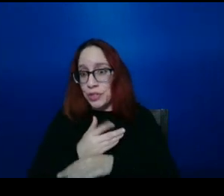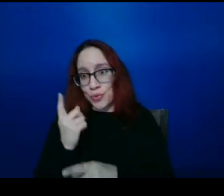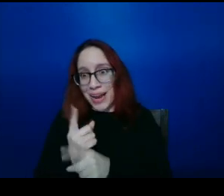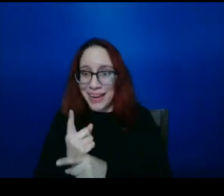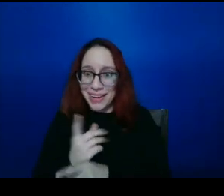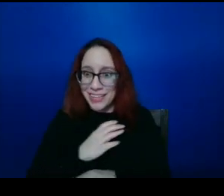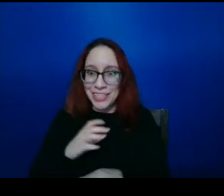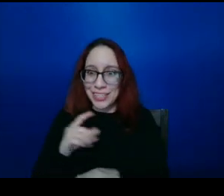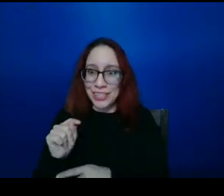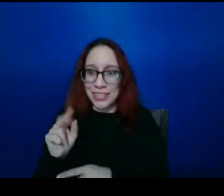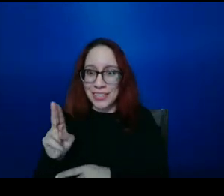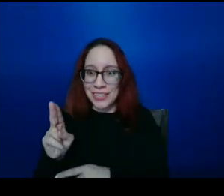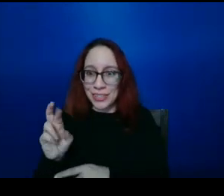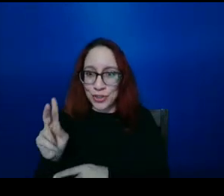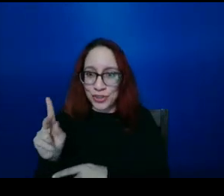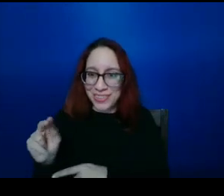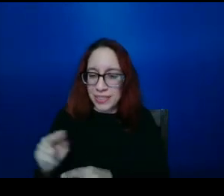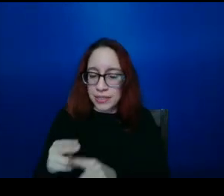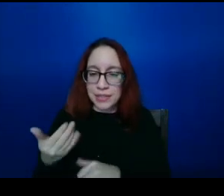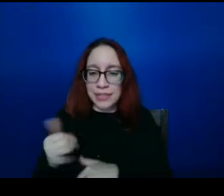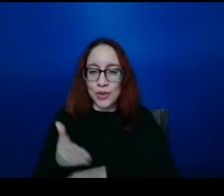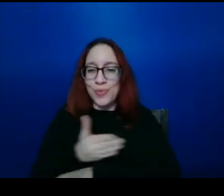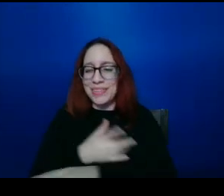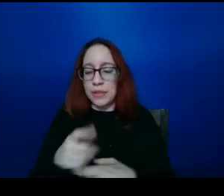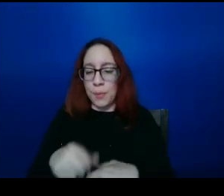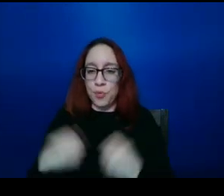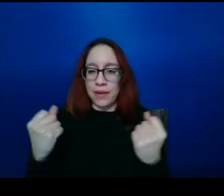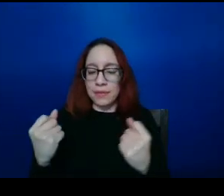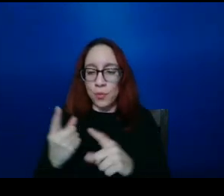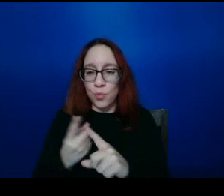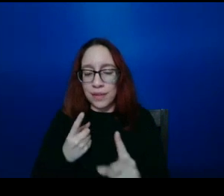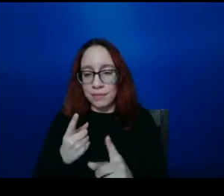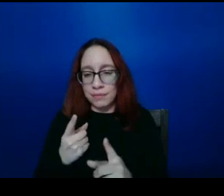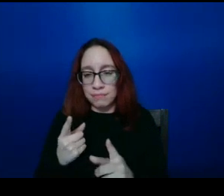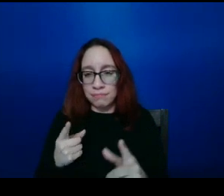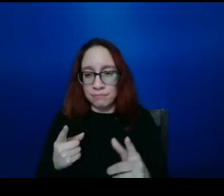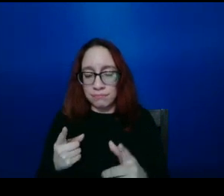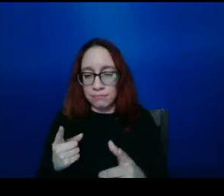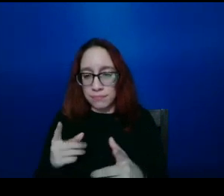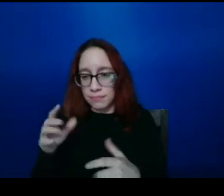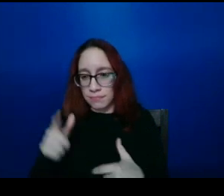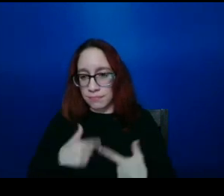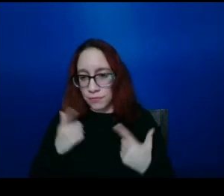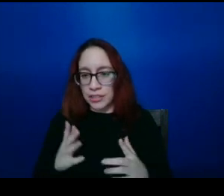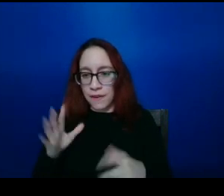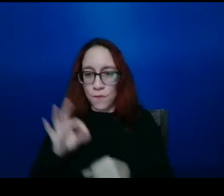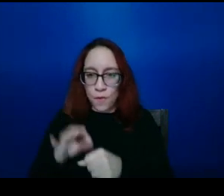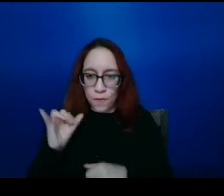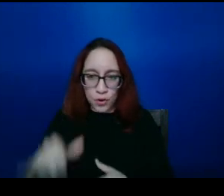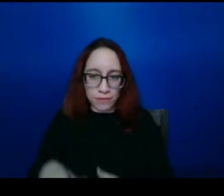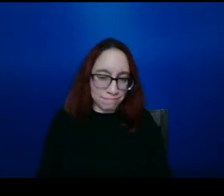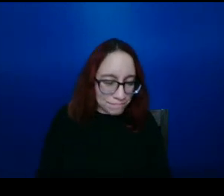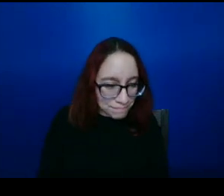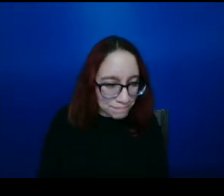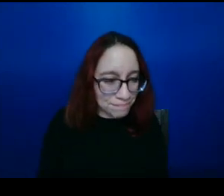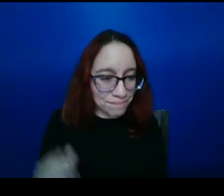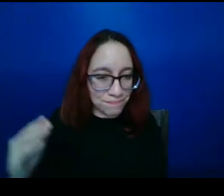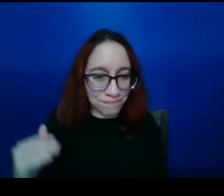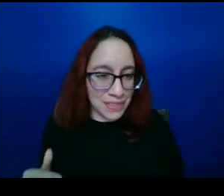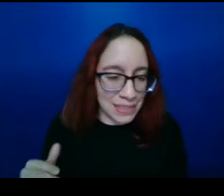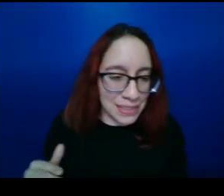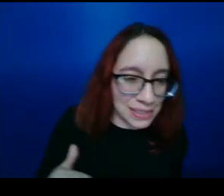Commissioner Turkin, it's an improvement, it still violates what the residents voted for. Thank you. Thank you. We're going to move on to the